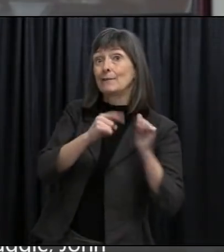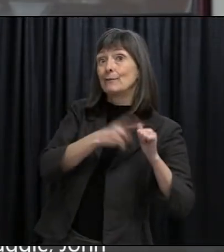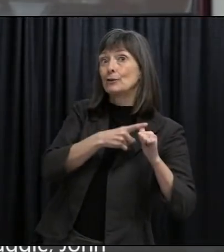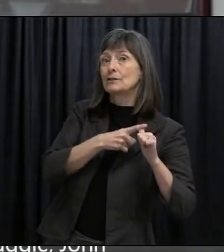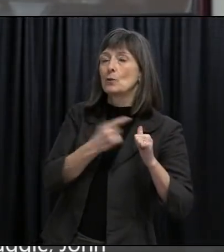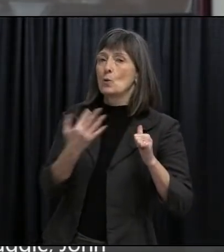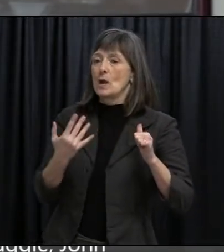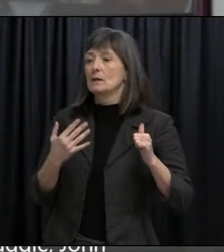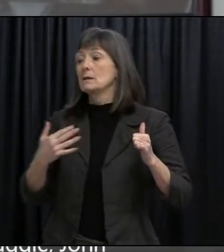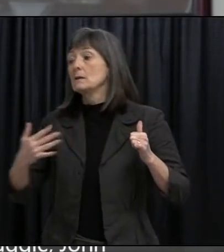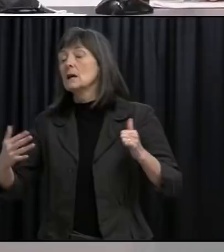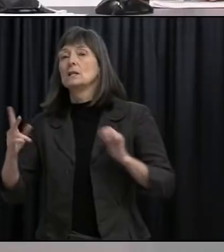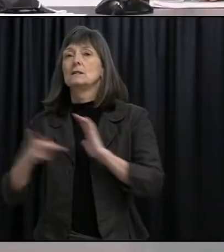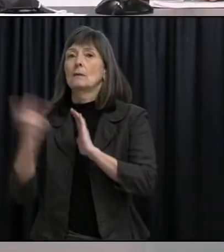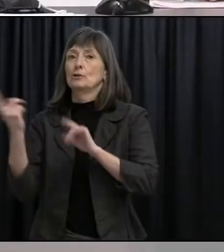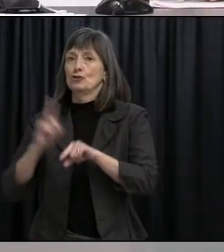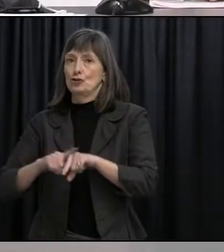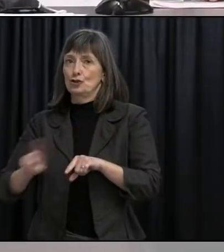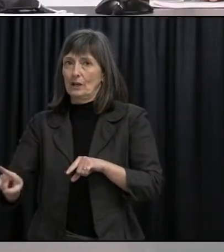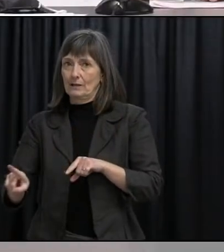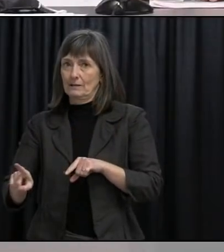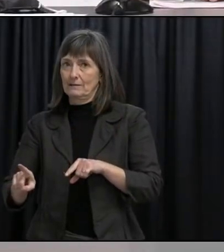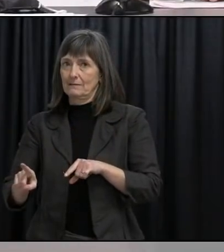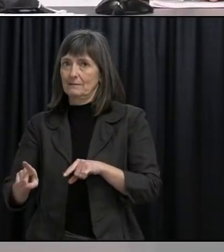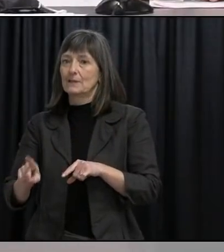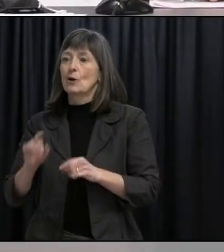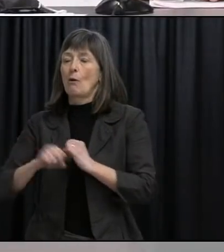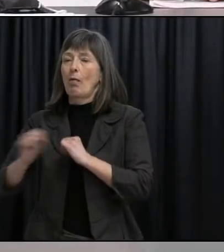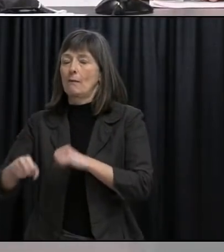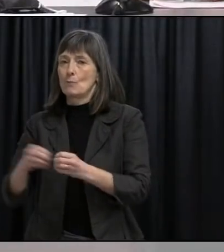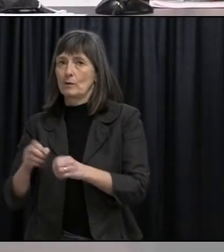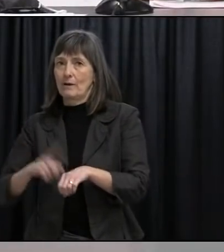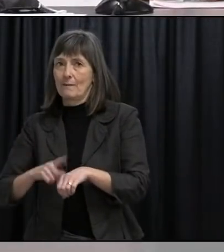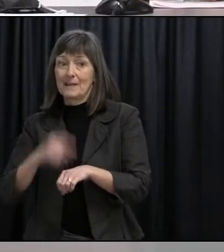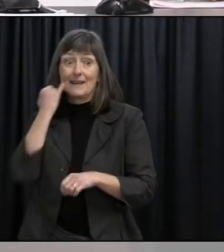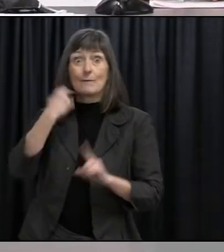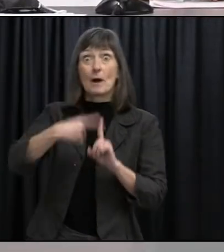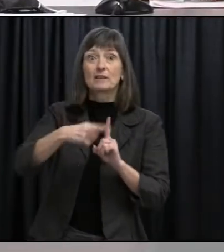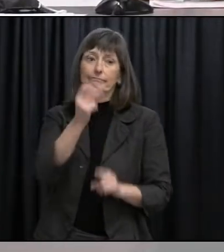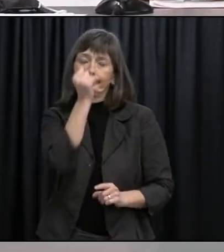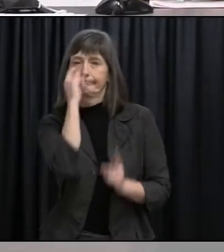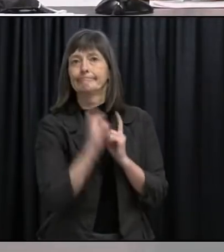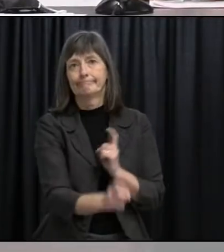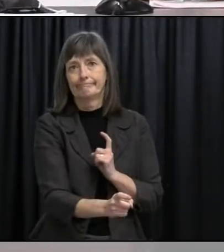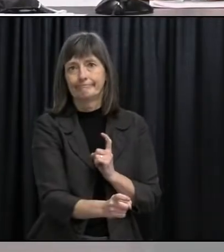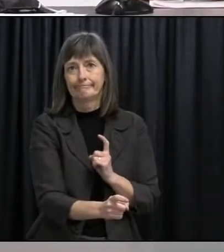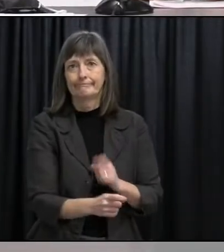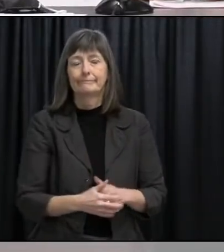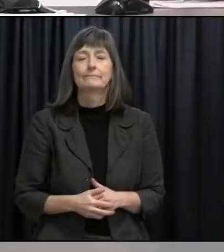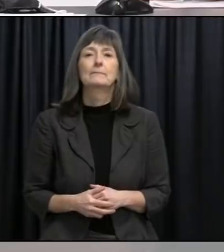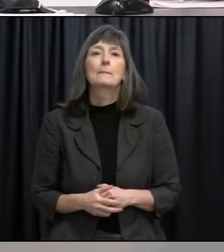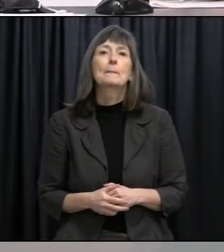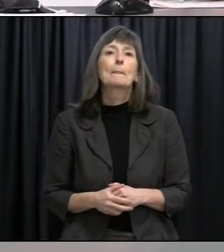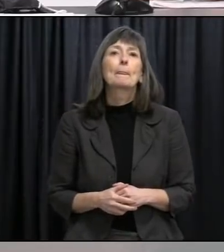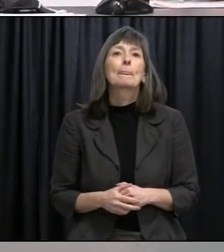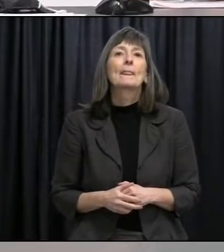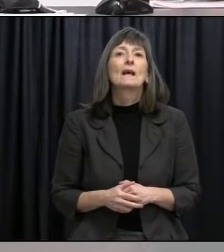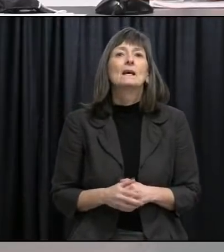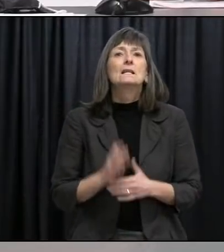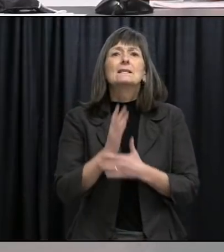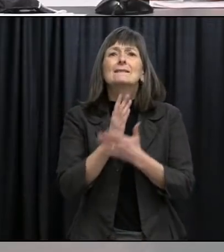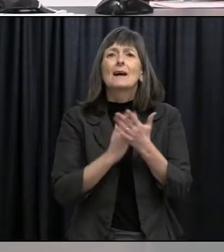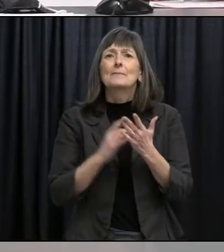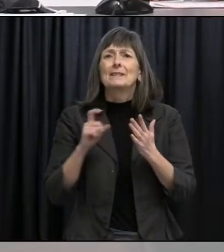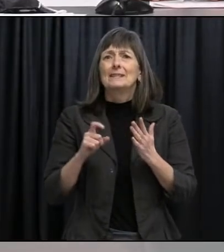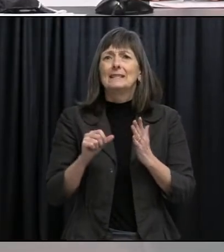Thank you. As well, when it comes to the testing, we know for urgent and emergent procedures that require surgery, some of